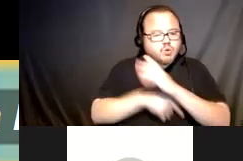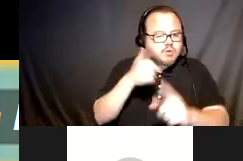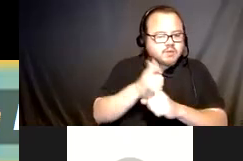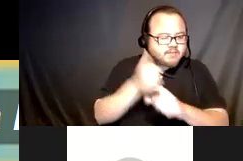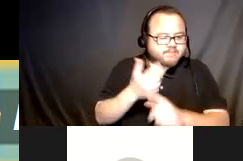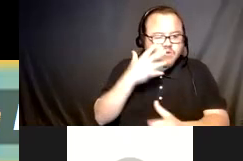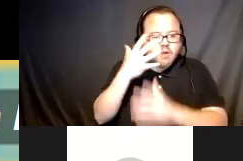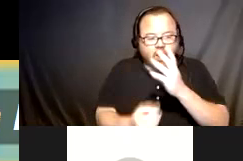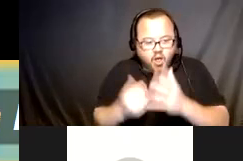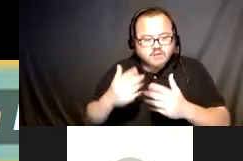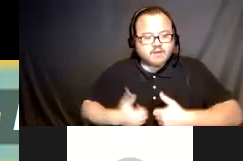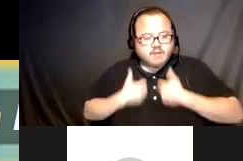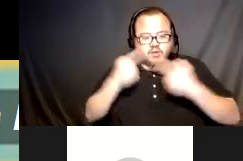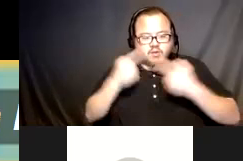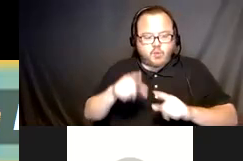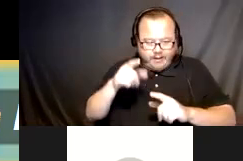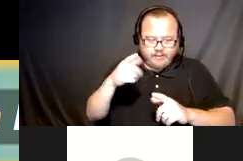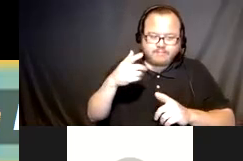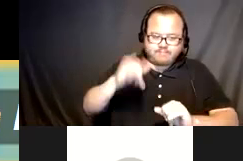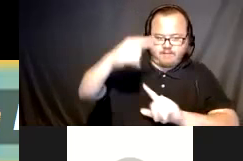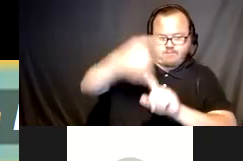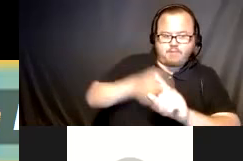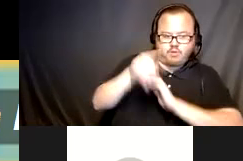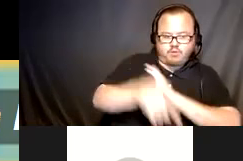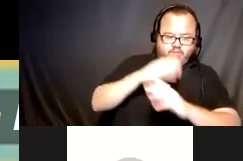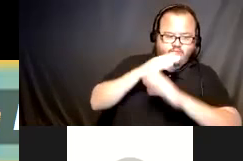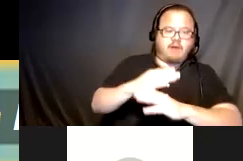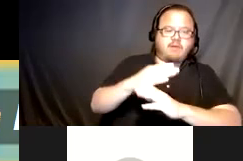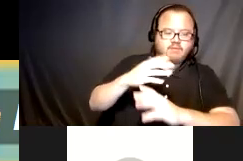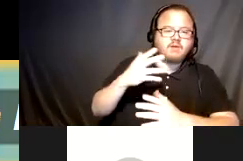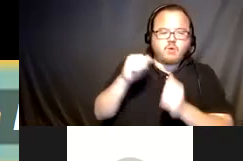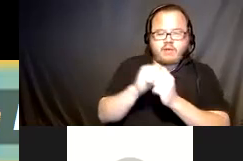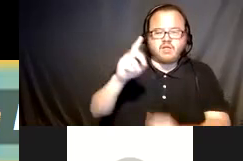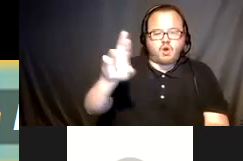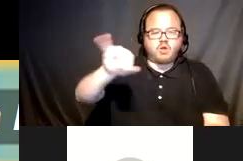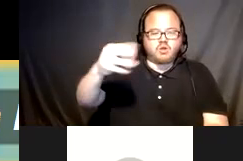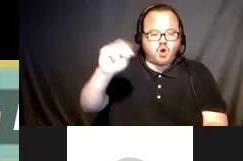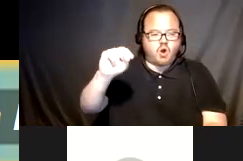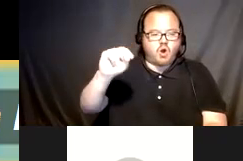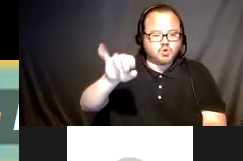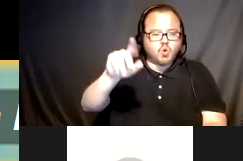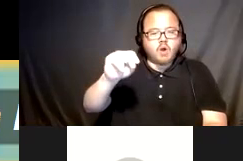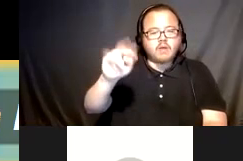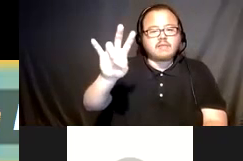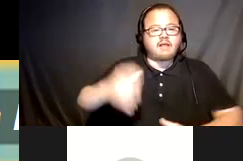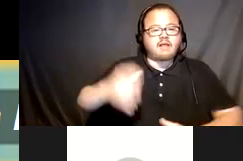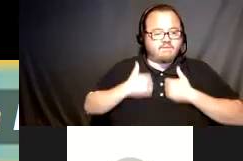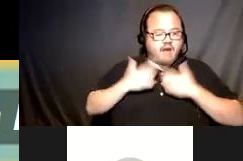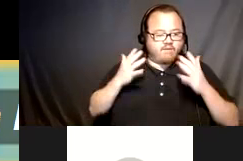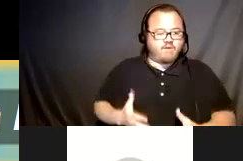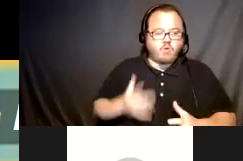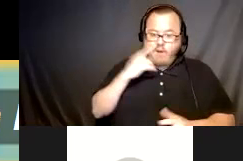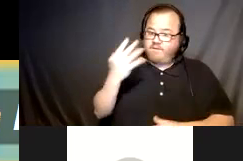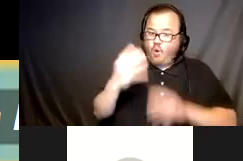during Suicide Prevention Month with Dr. John Jordan. 7 survivors attended out of 14